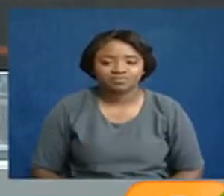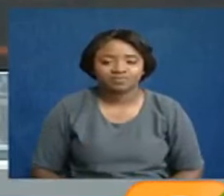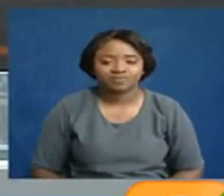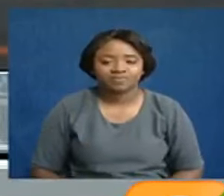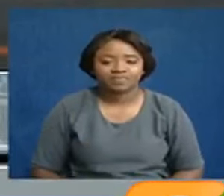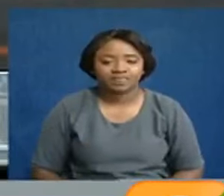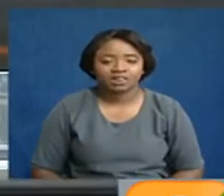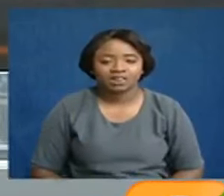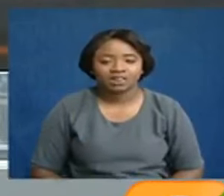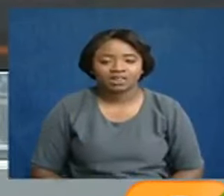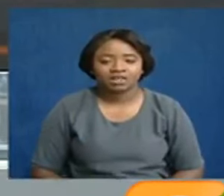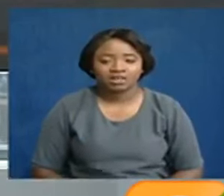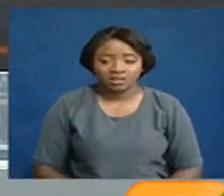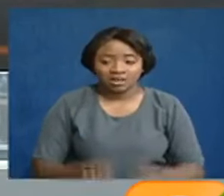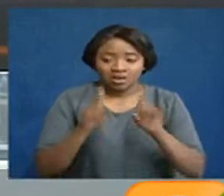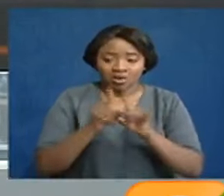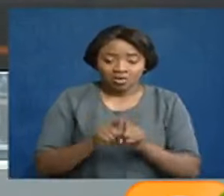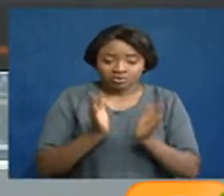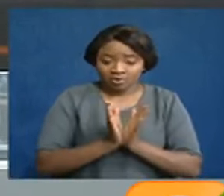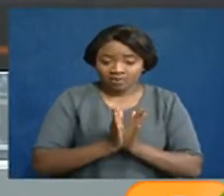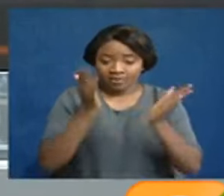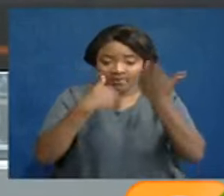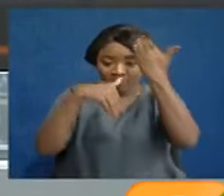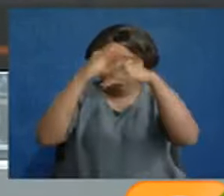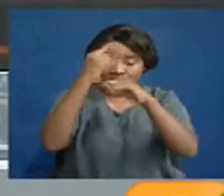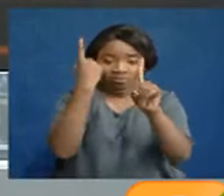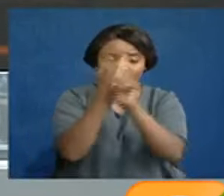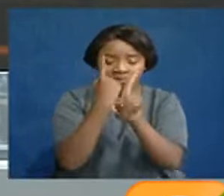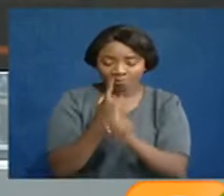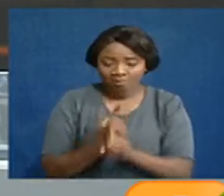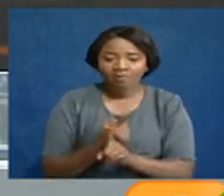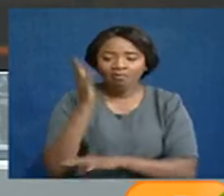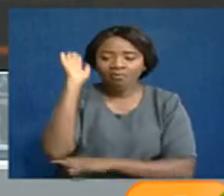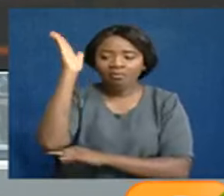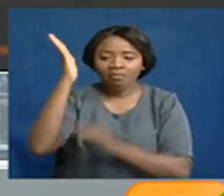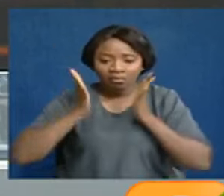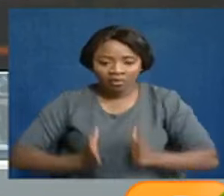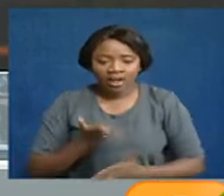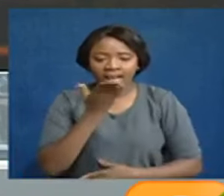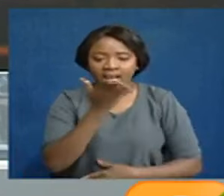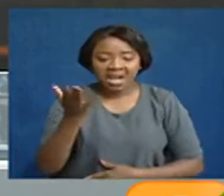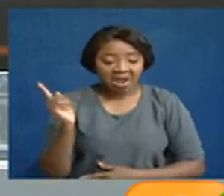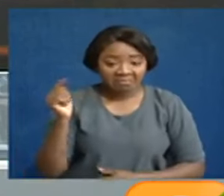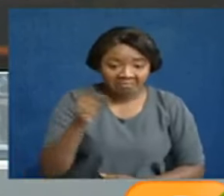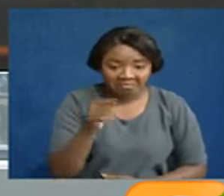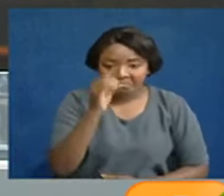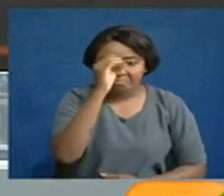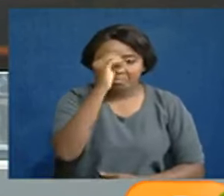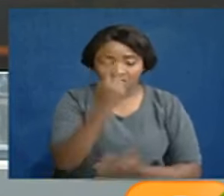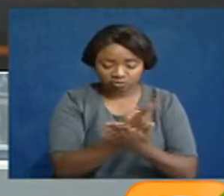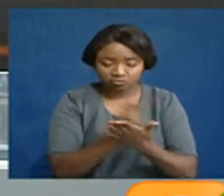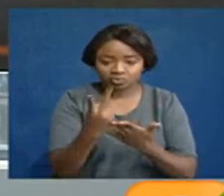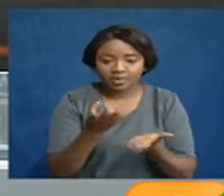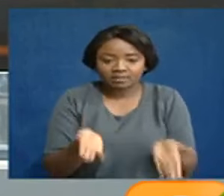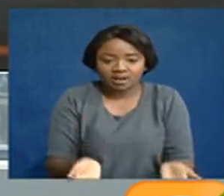Learning activities remained paralyzed in public universities as lecturers continue to keep off the lecture halls for the second week,